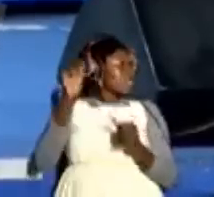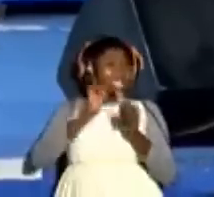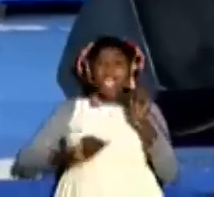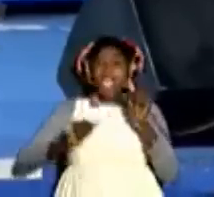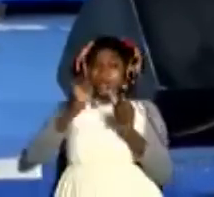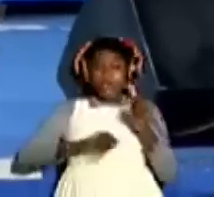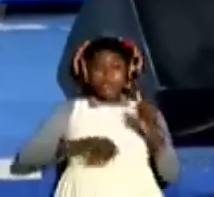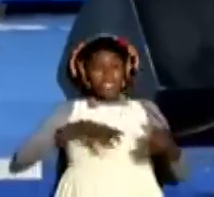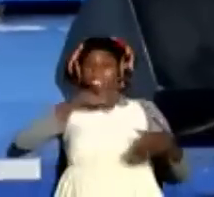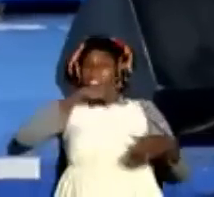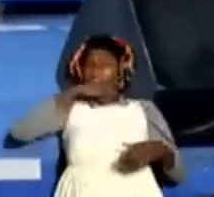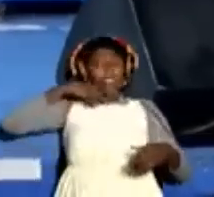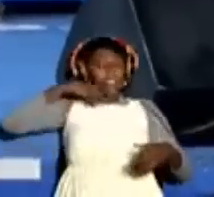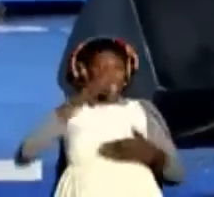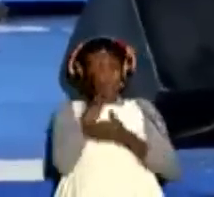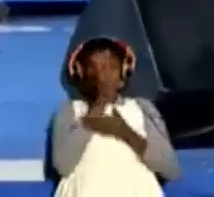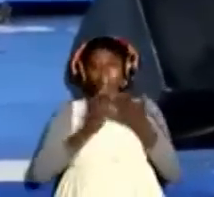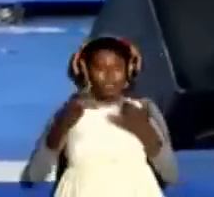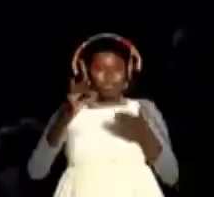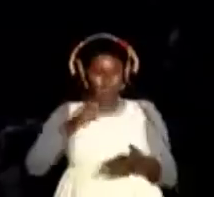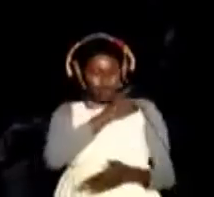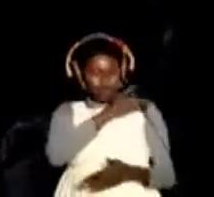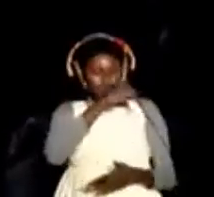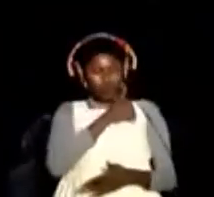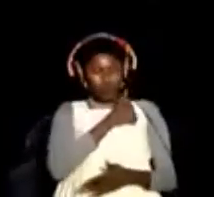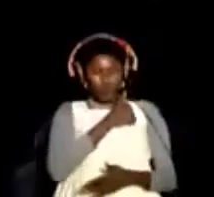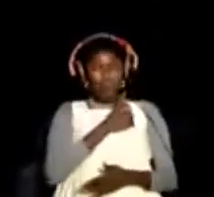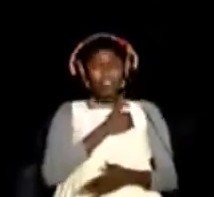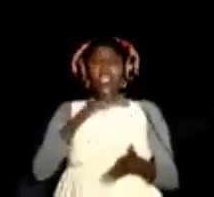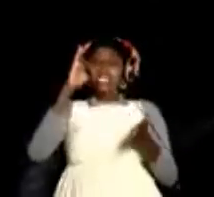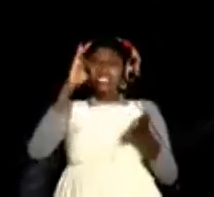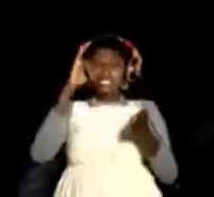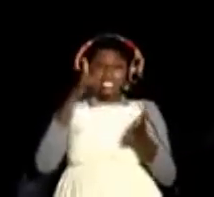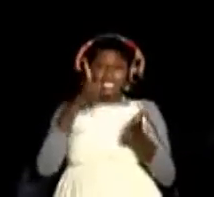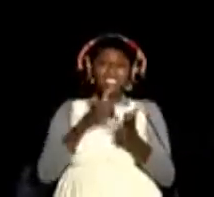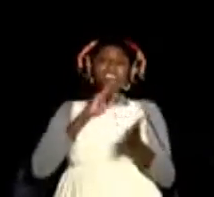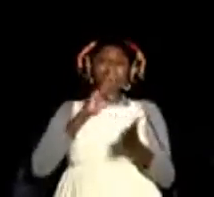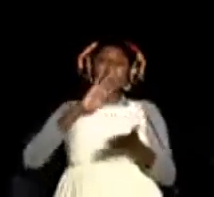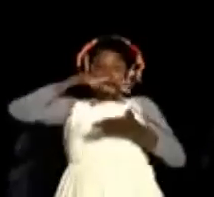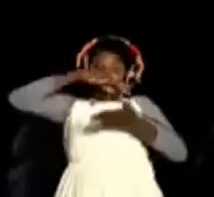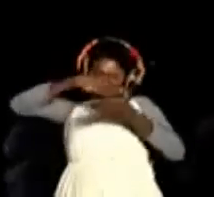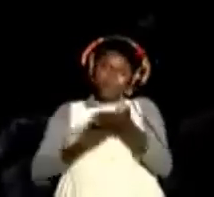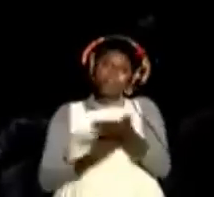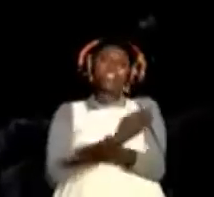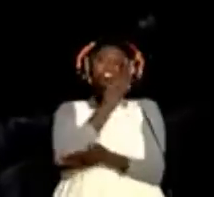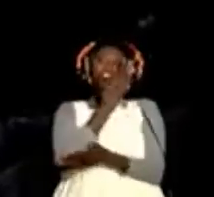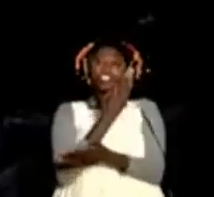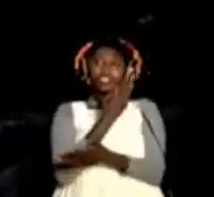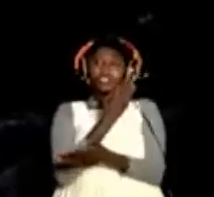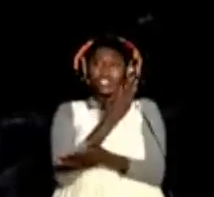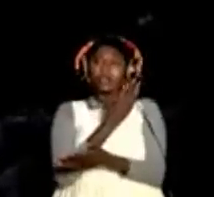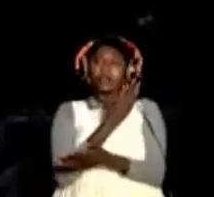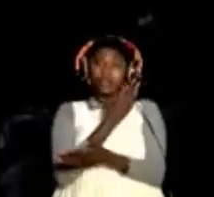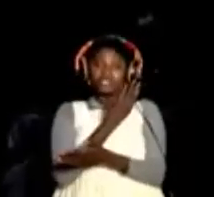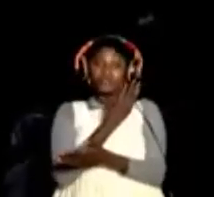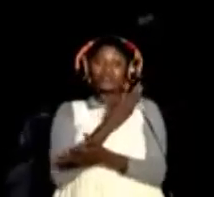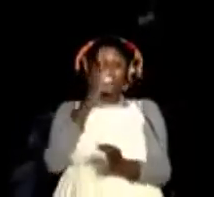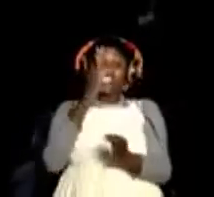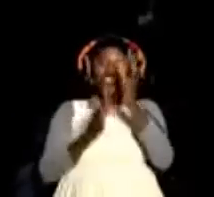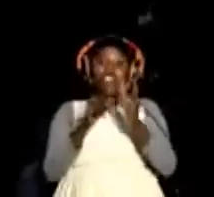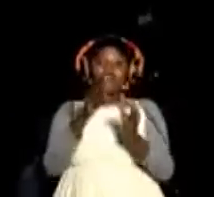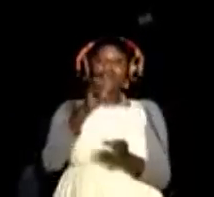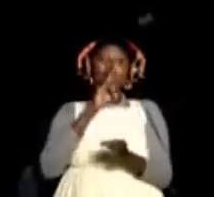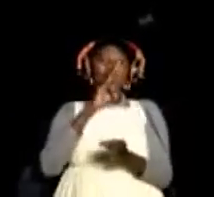every dry aspect of your soul, there must be a refreshing tonight. If you are